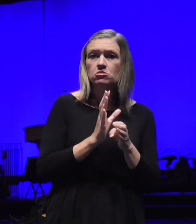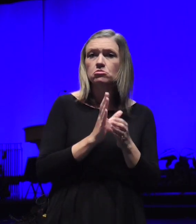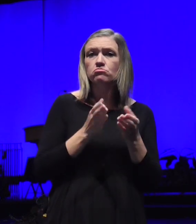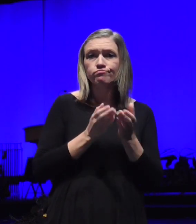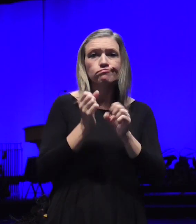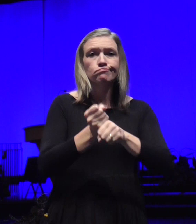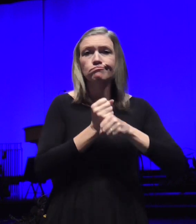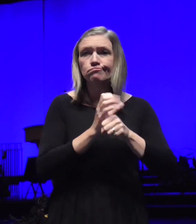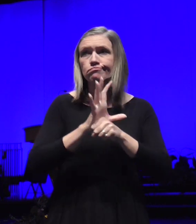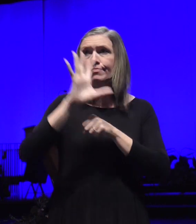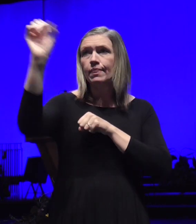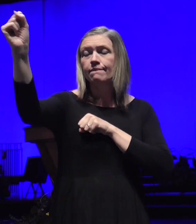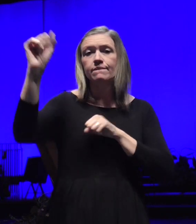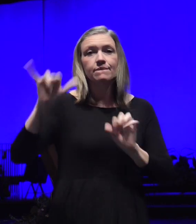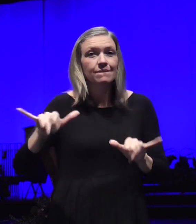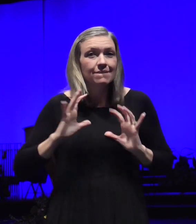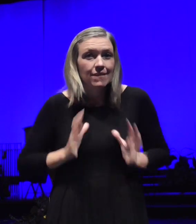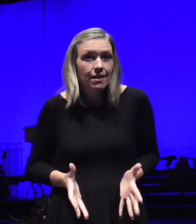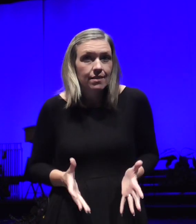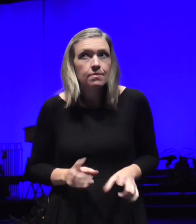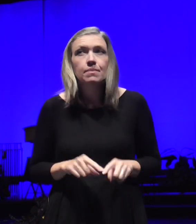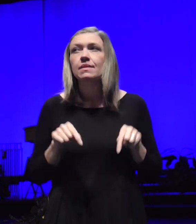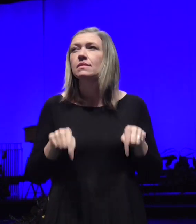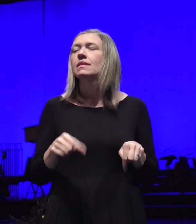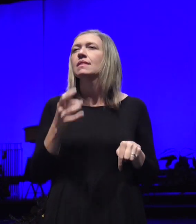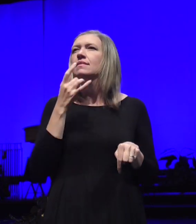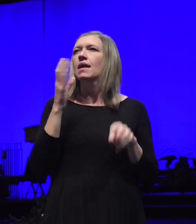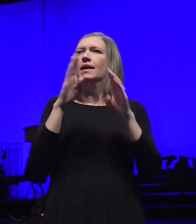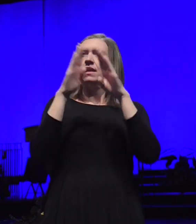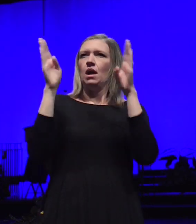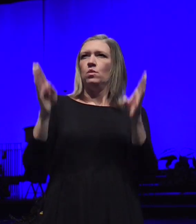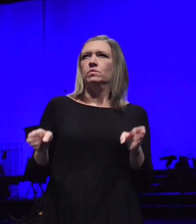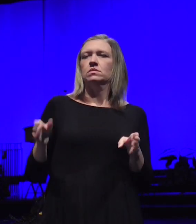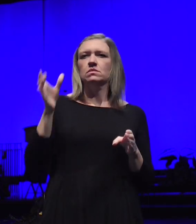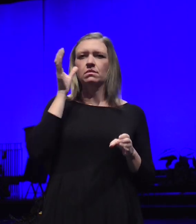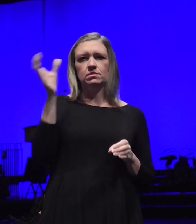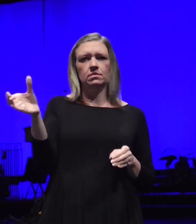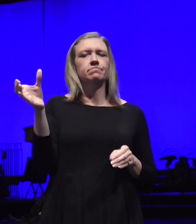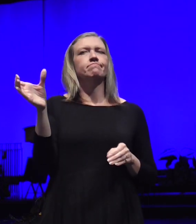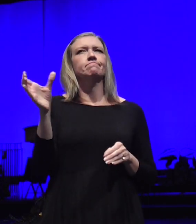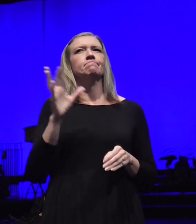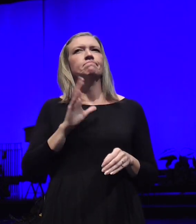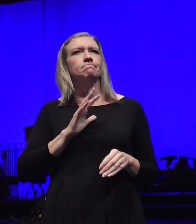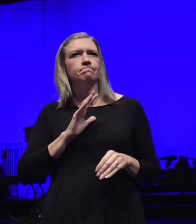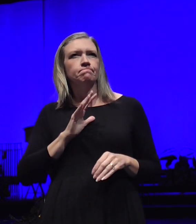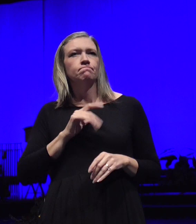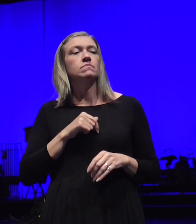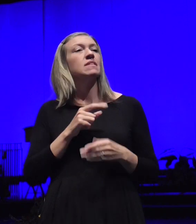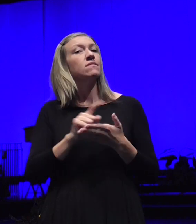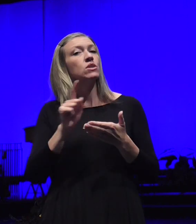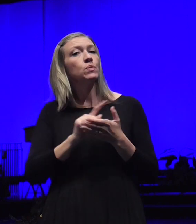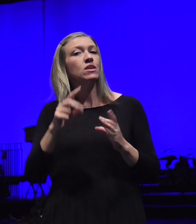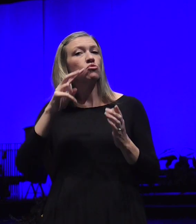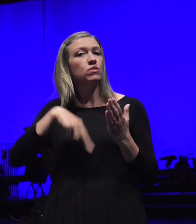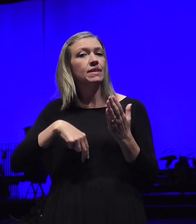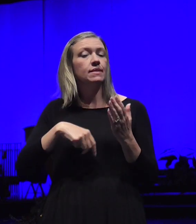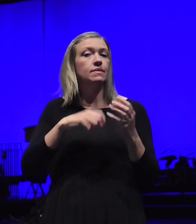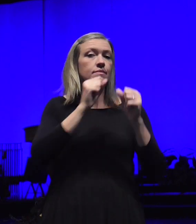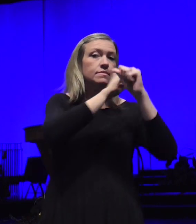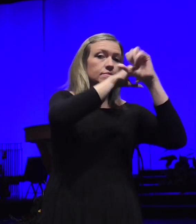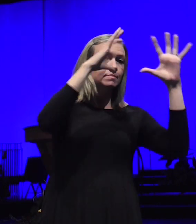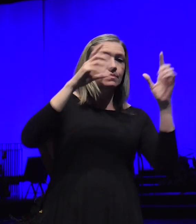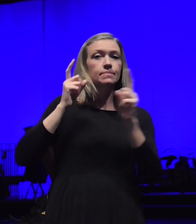fine. But a lighthouse. And every week we read the mission and vision statement, and I chose